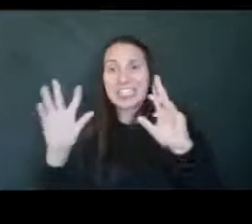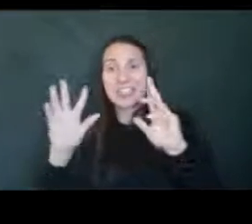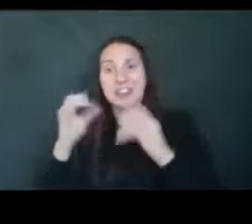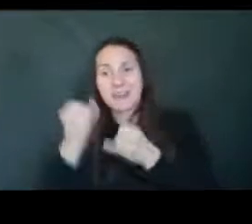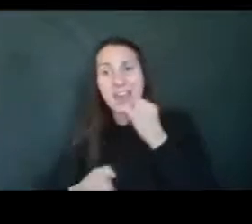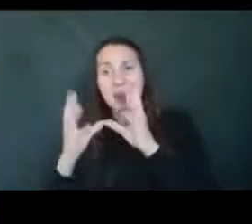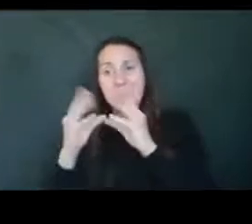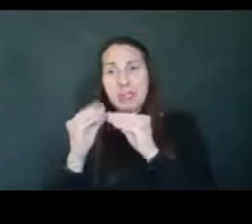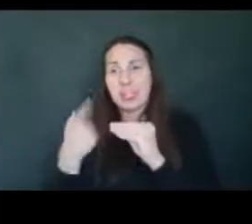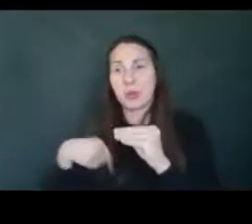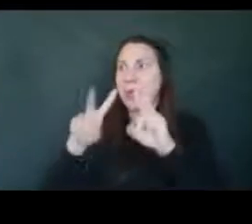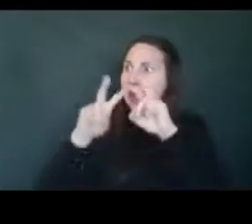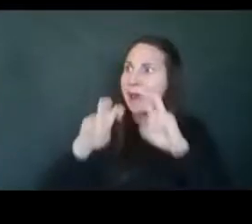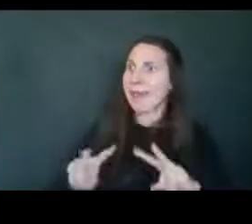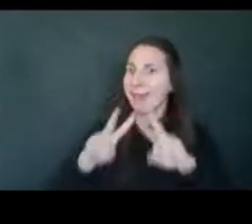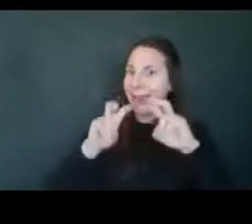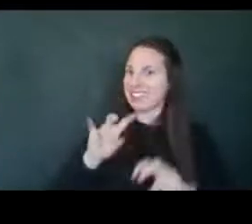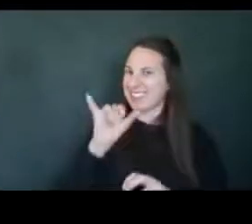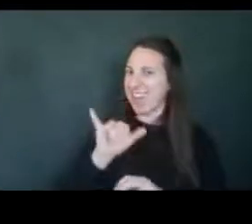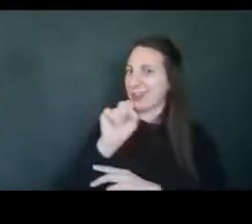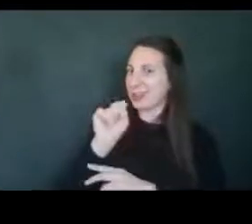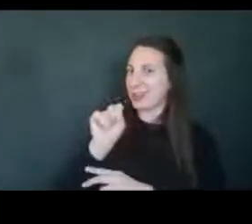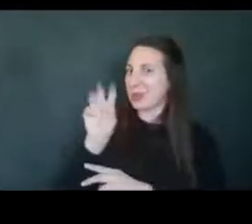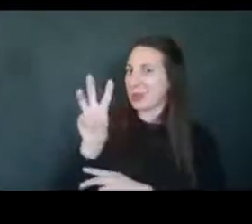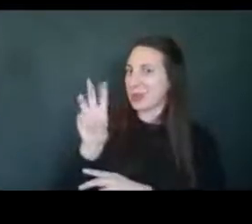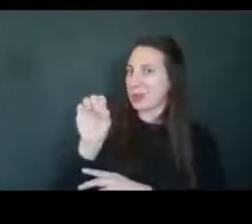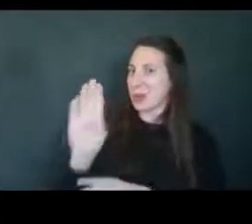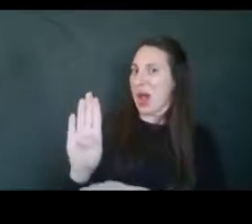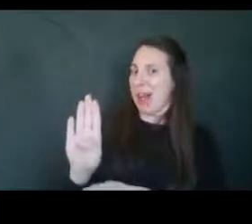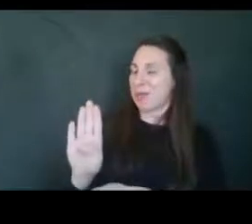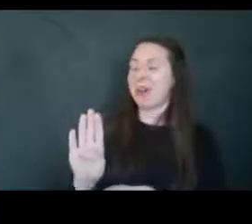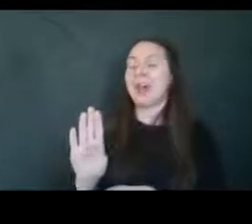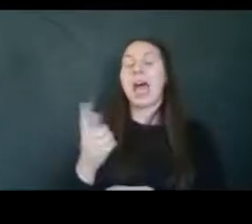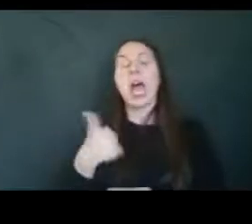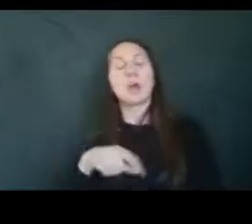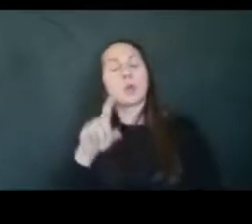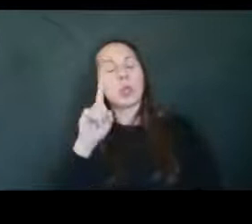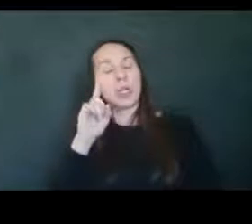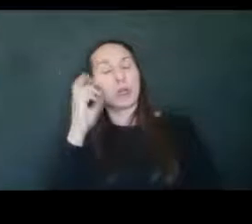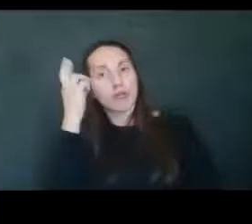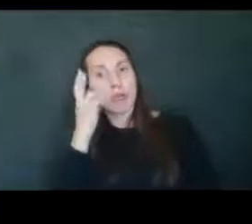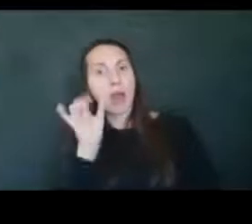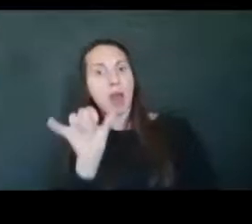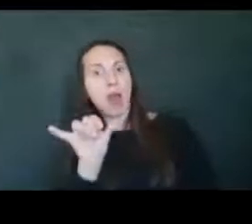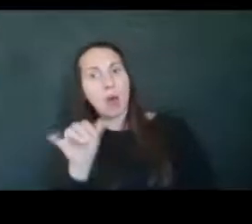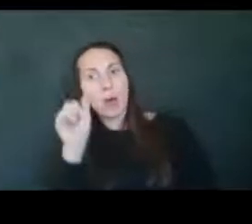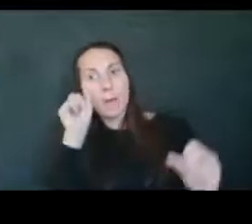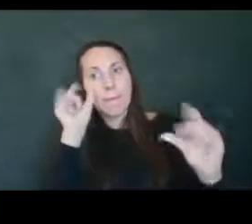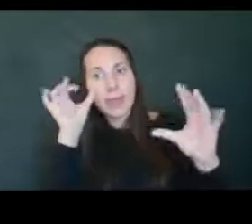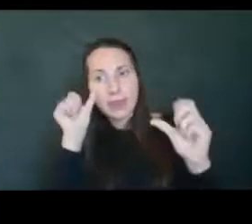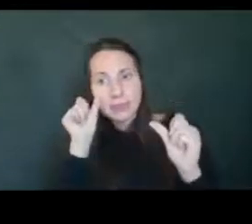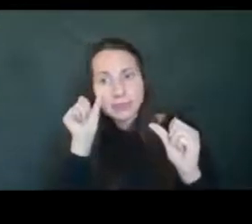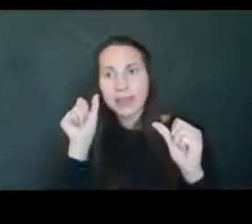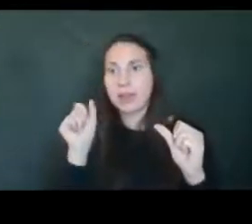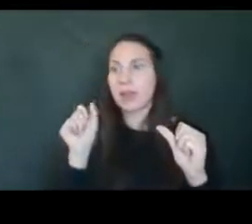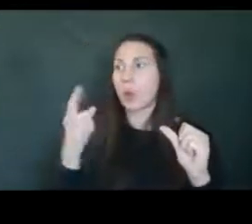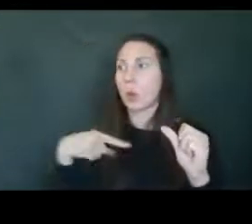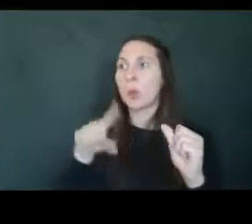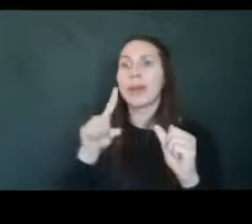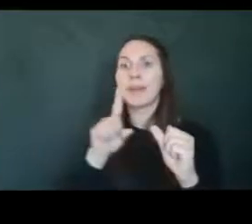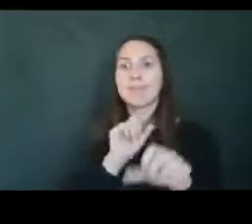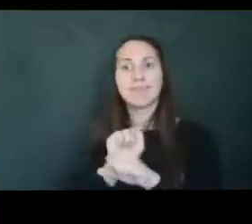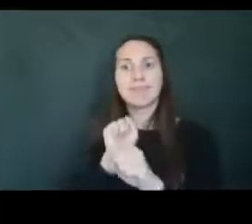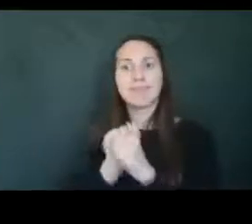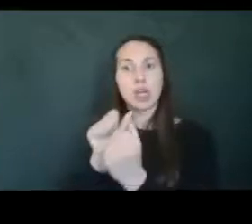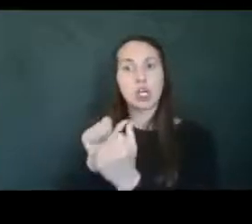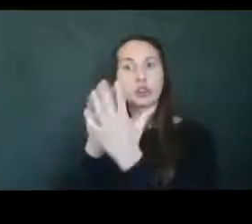again, people were like, wow, this is really quite amazing. It's like, look how much of this we've dealt with. And then finally,